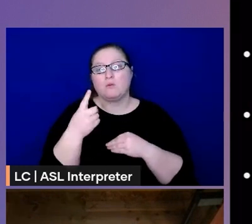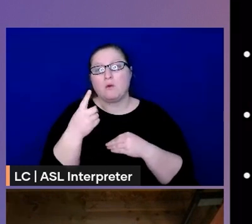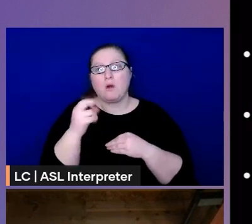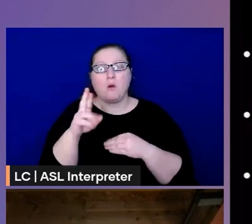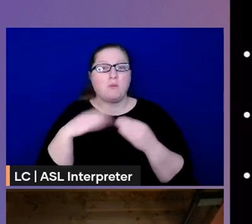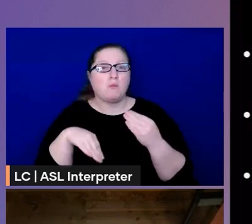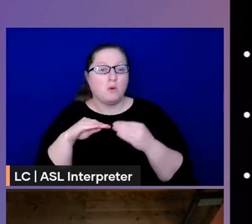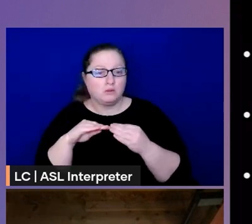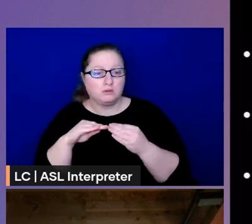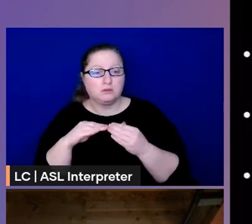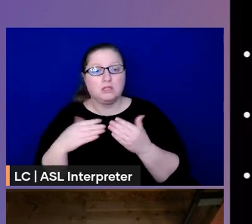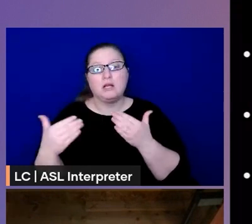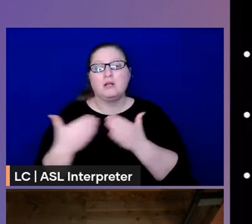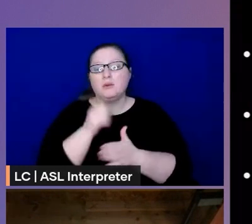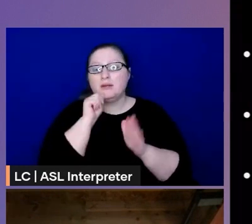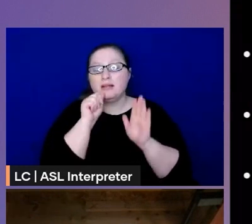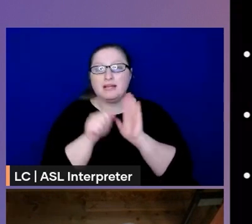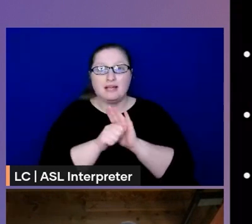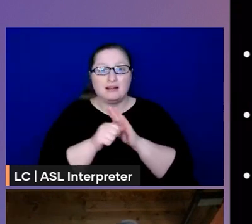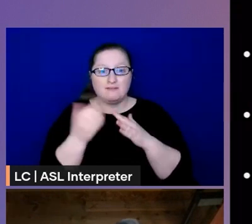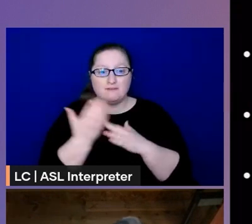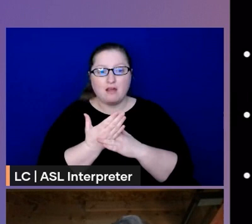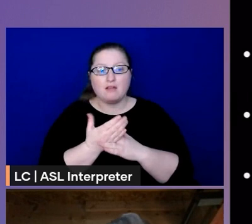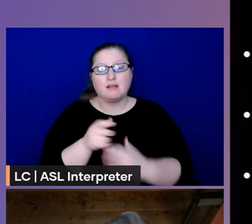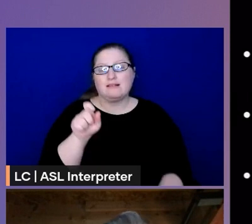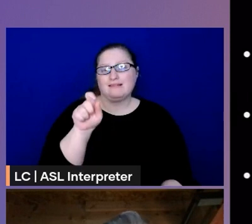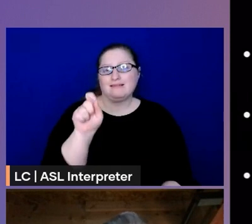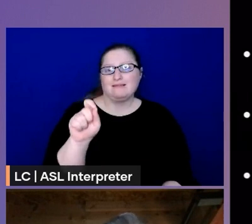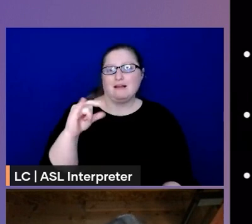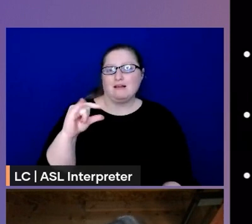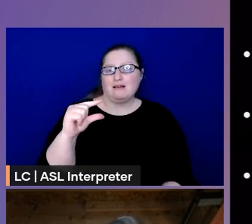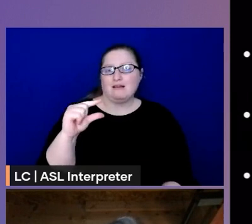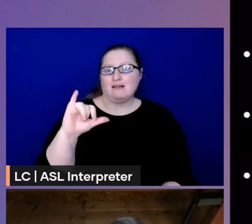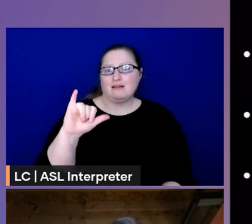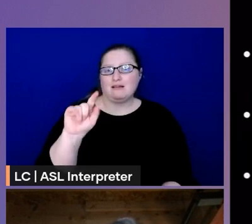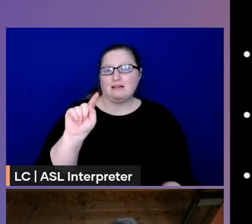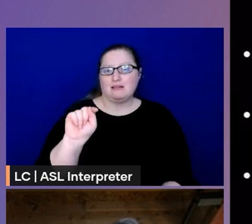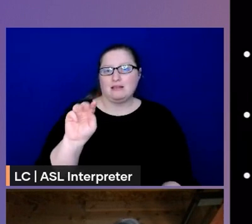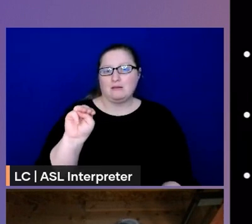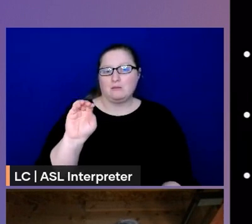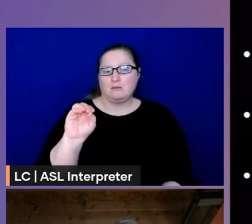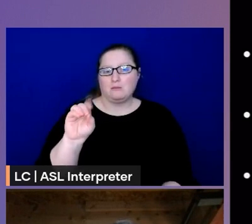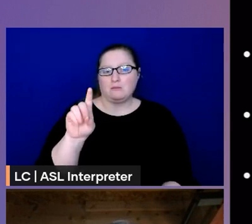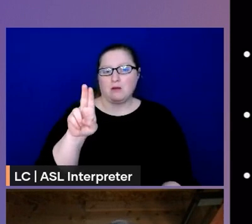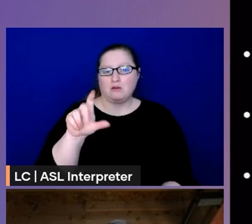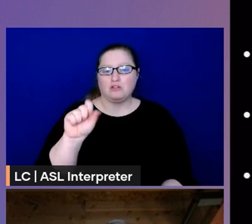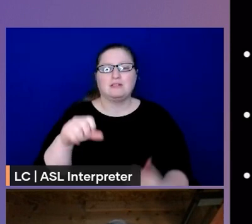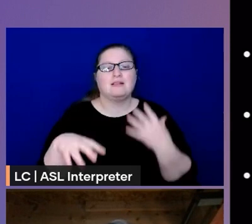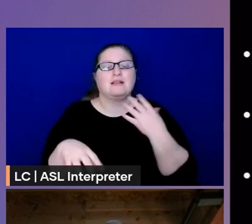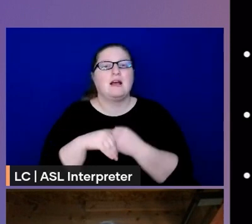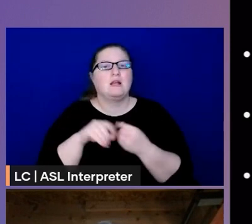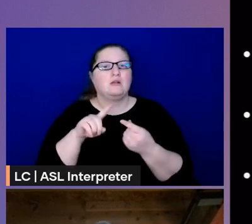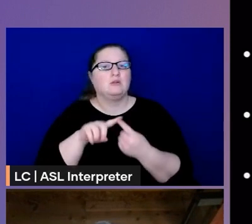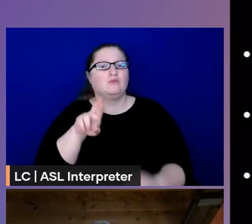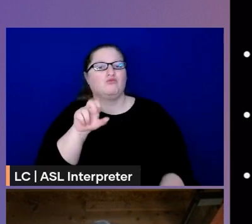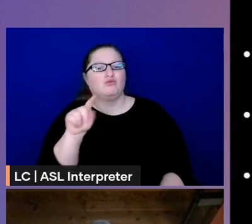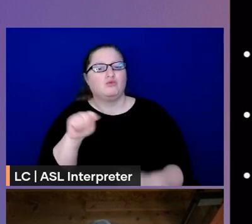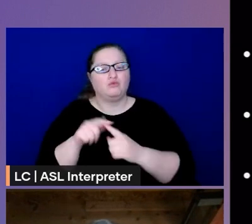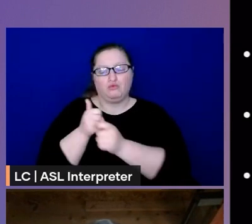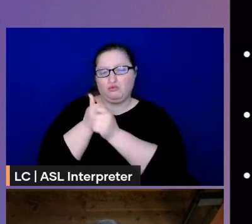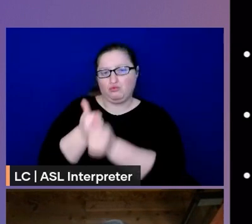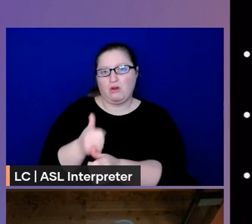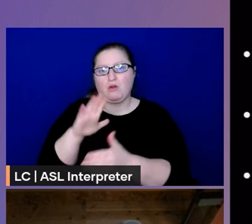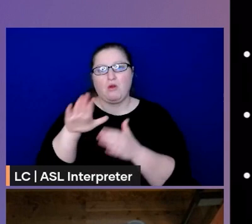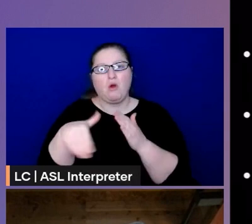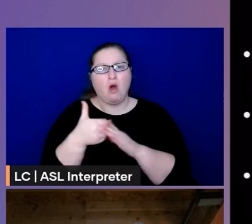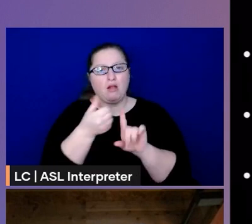new hidden file called .getModules is added in the root of your repo to track all the submodules.